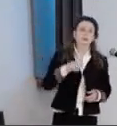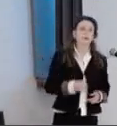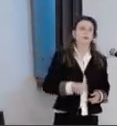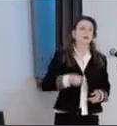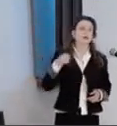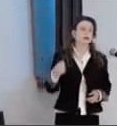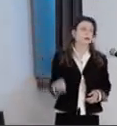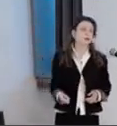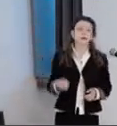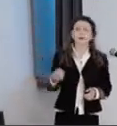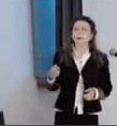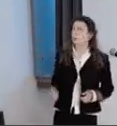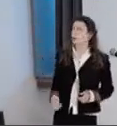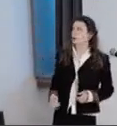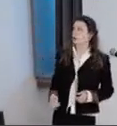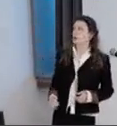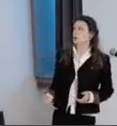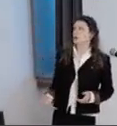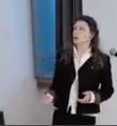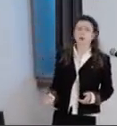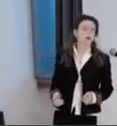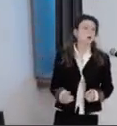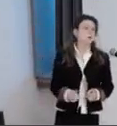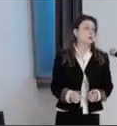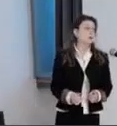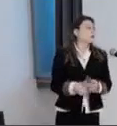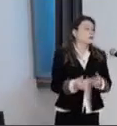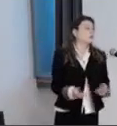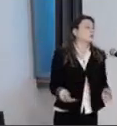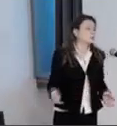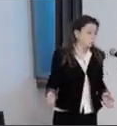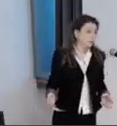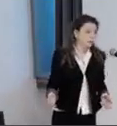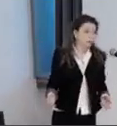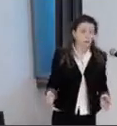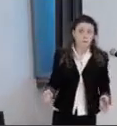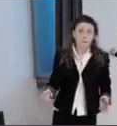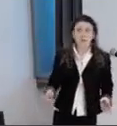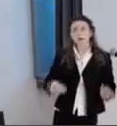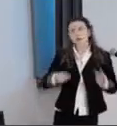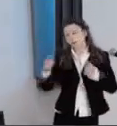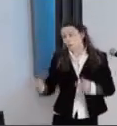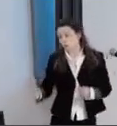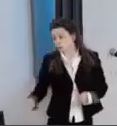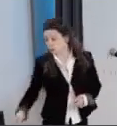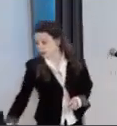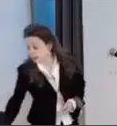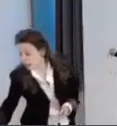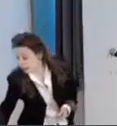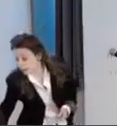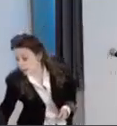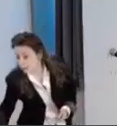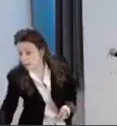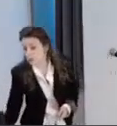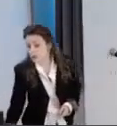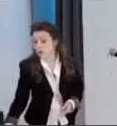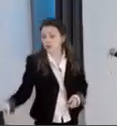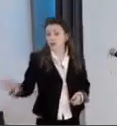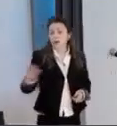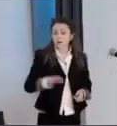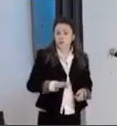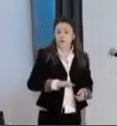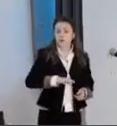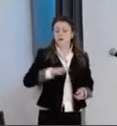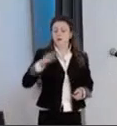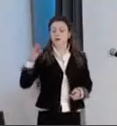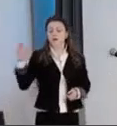which is that properly aesthetically appreciating nature means enjoying the beauty of nature, to more demanding answers,